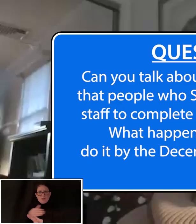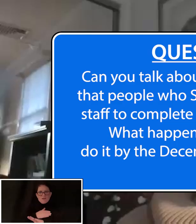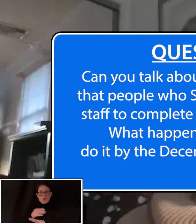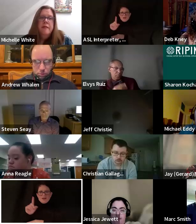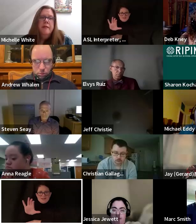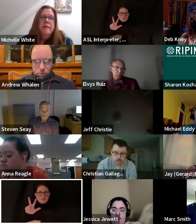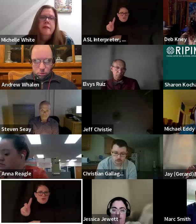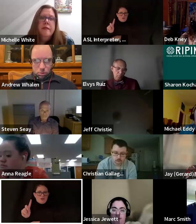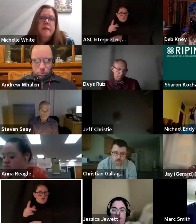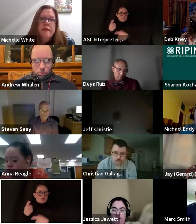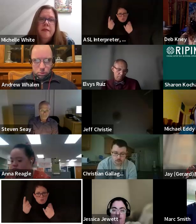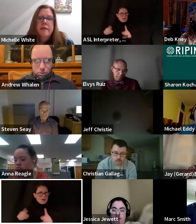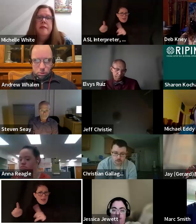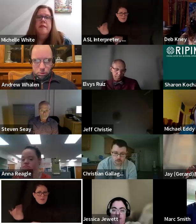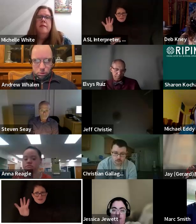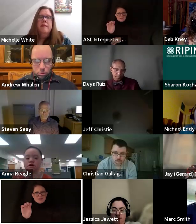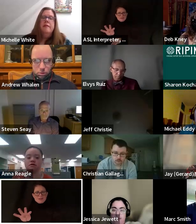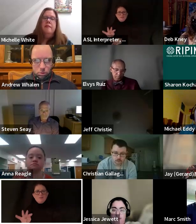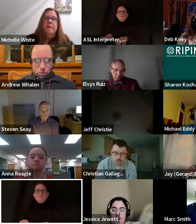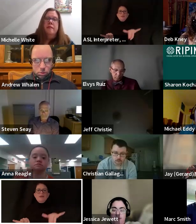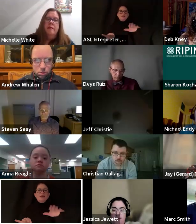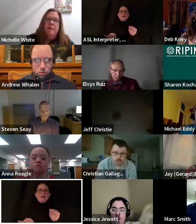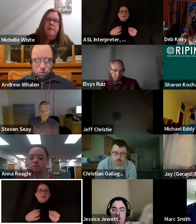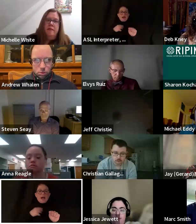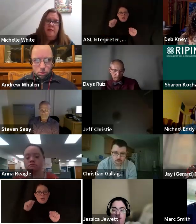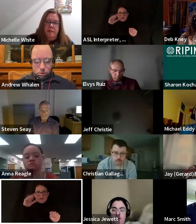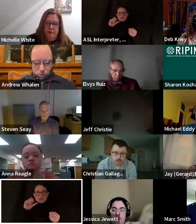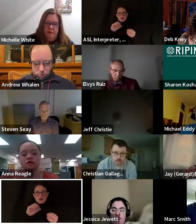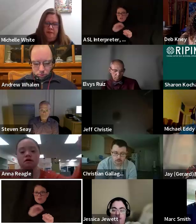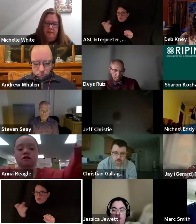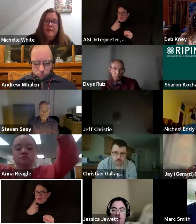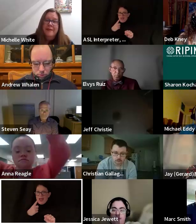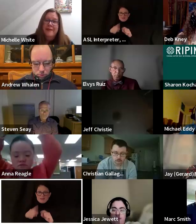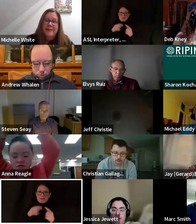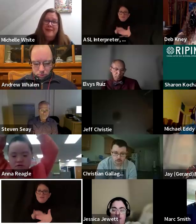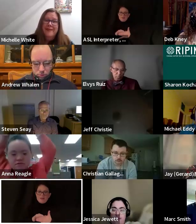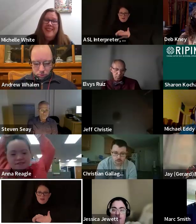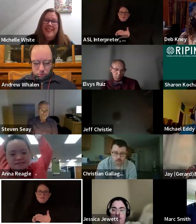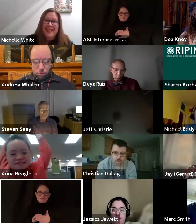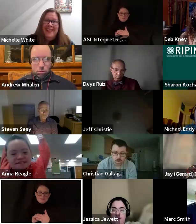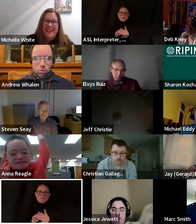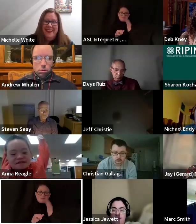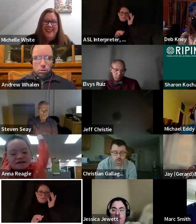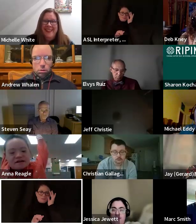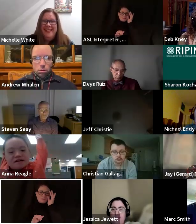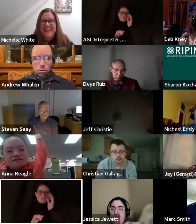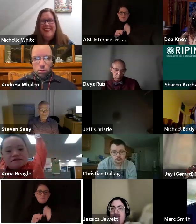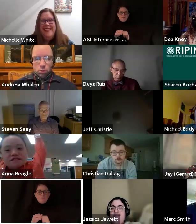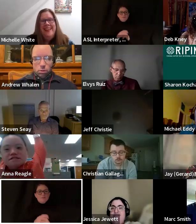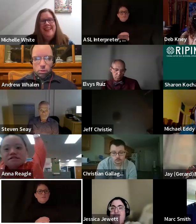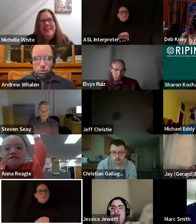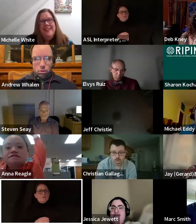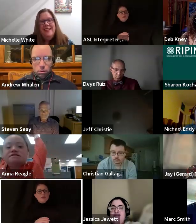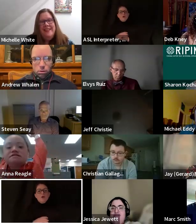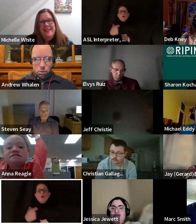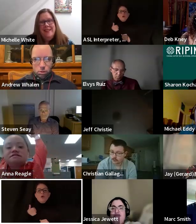the year? So yes, I was very surprised nobody asked about that, Claire.